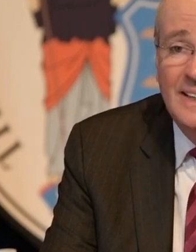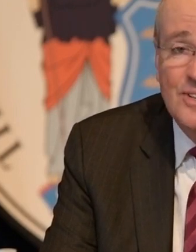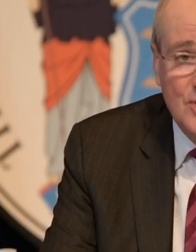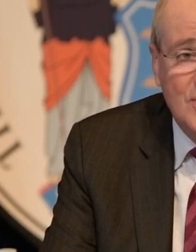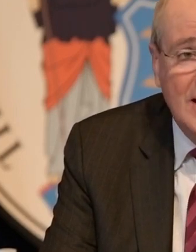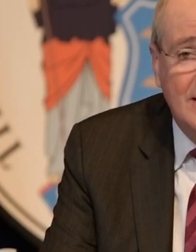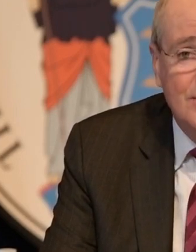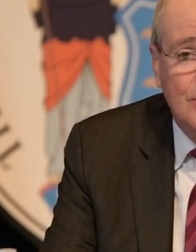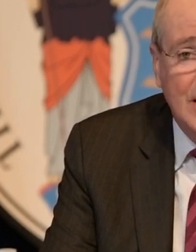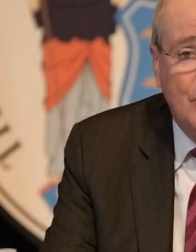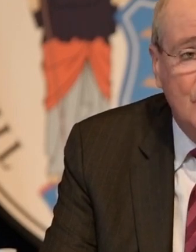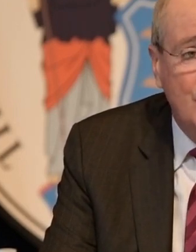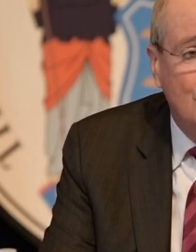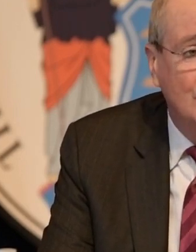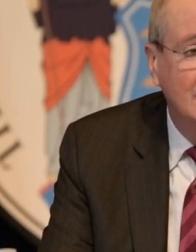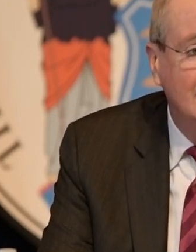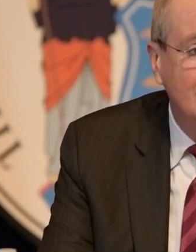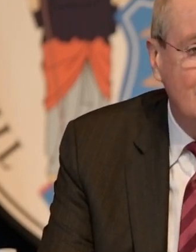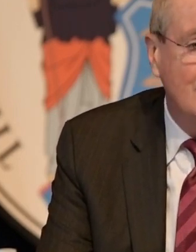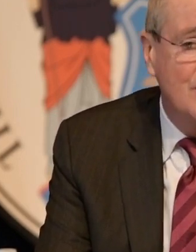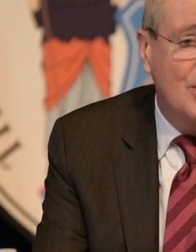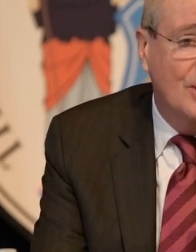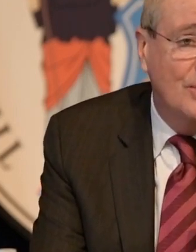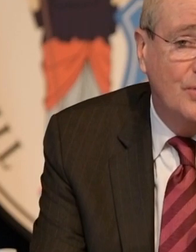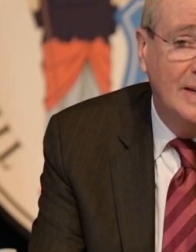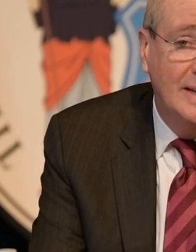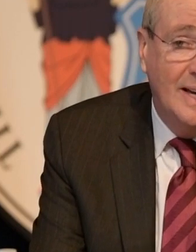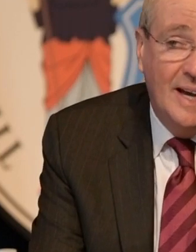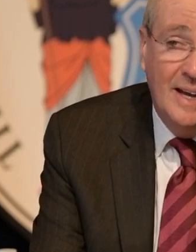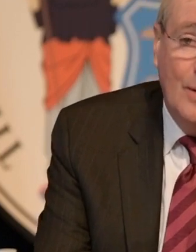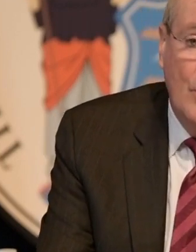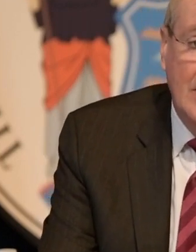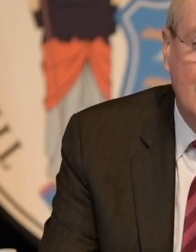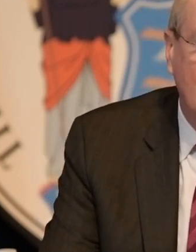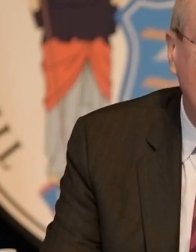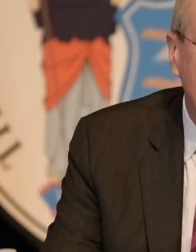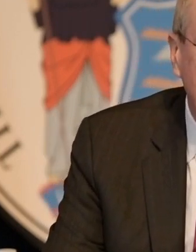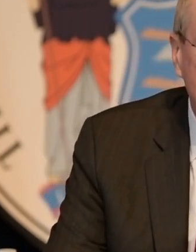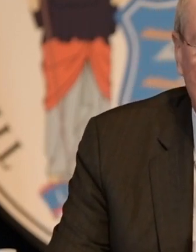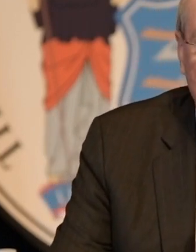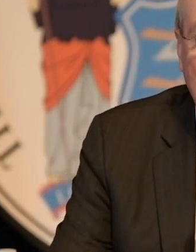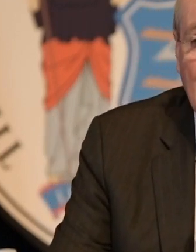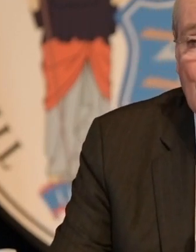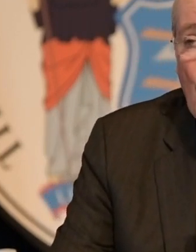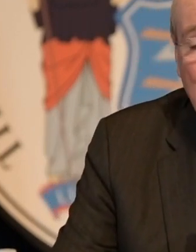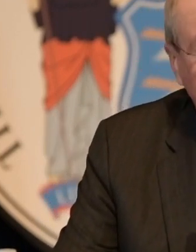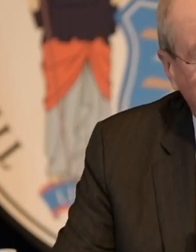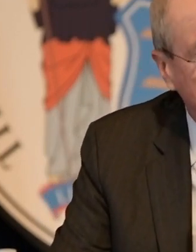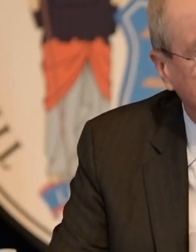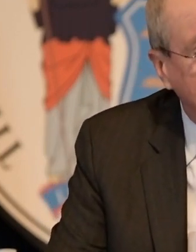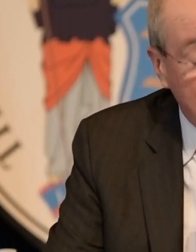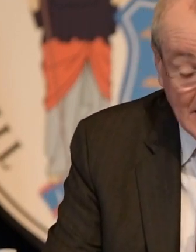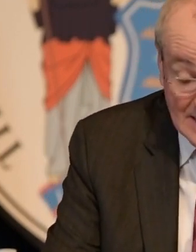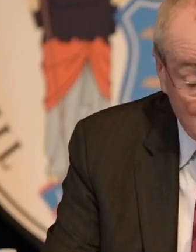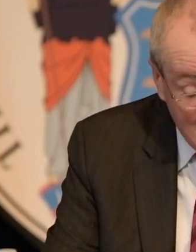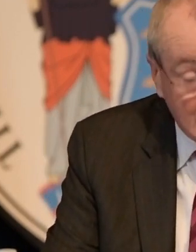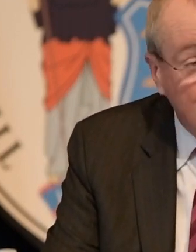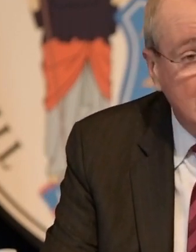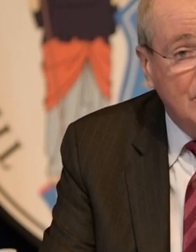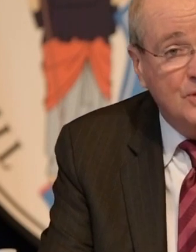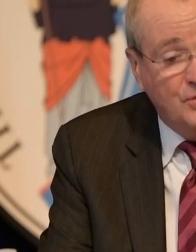and as a state as it relates to the federal testing materials, and we have pieced this together one step at a time to get